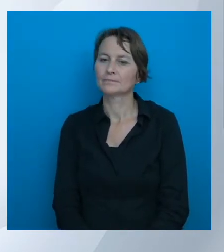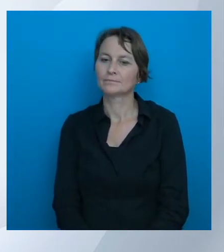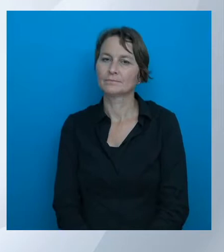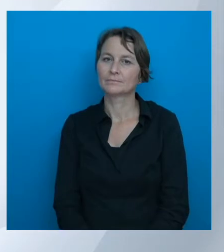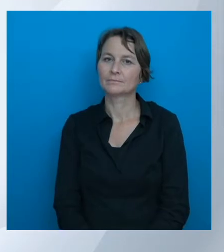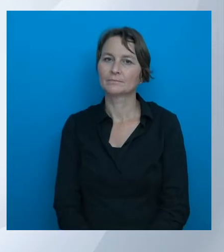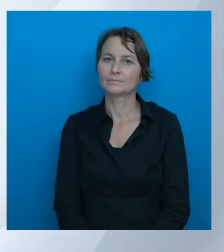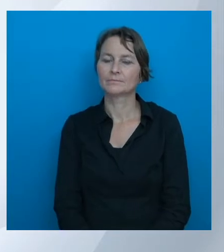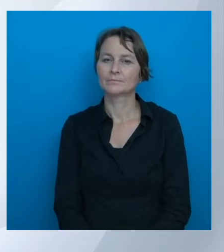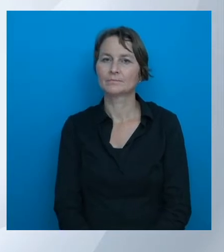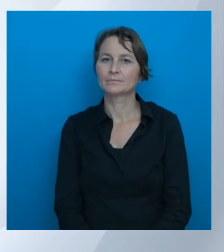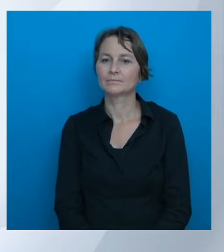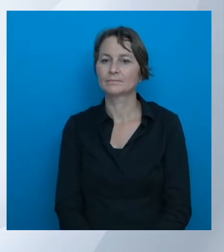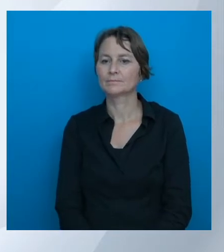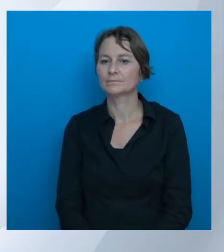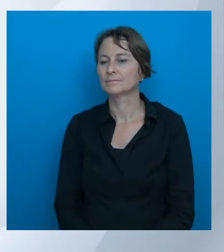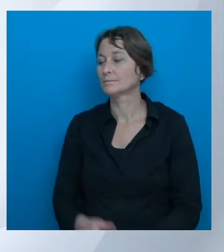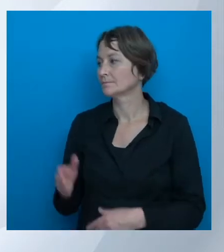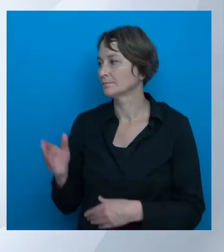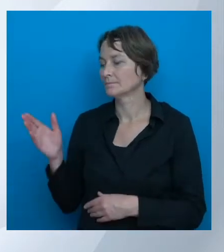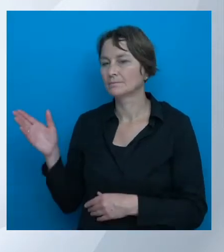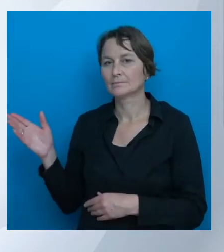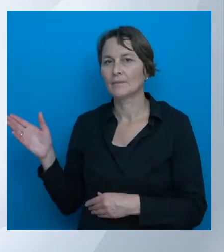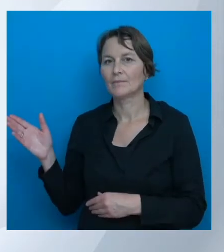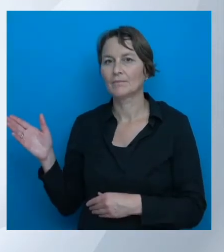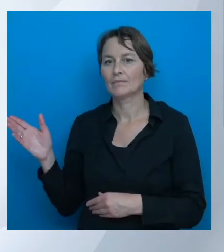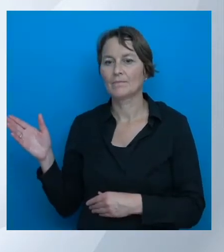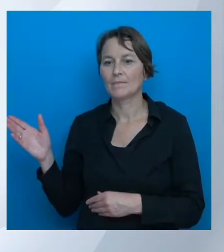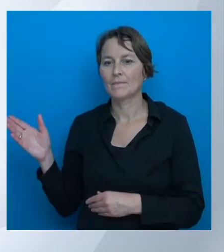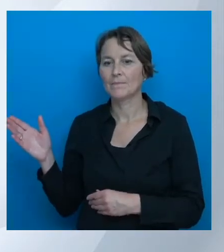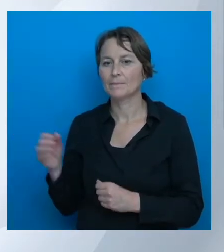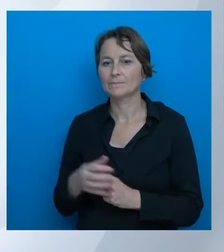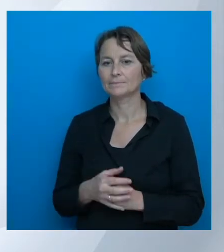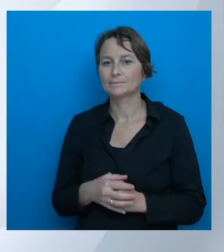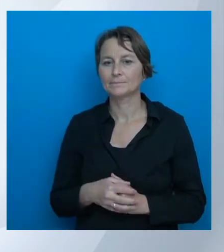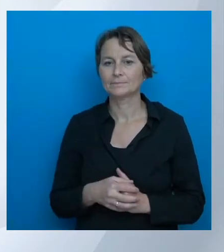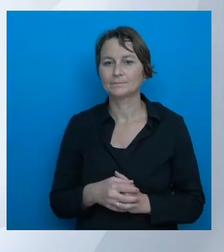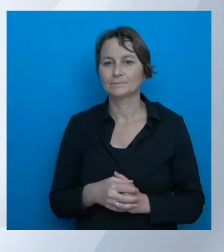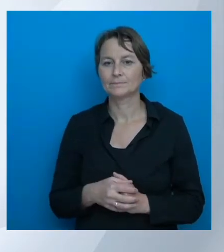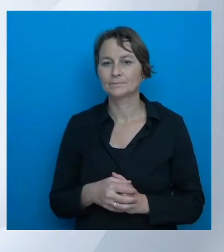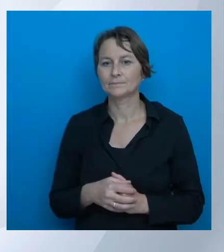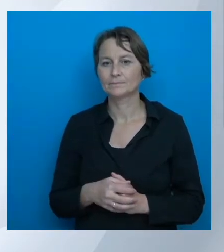In Azure Cloud Shell. Let me see if I can mirror my screen for a moment.